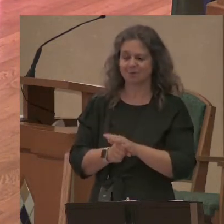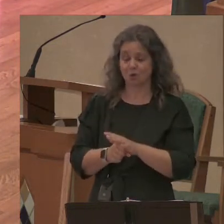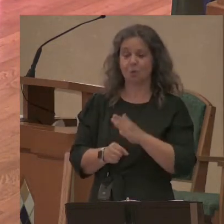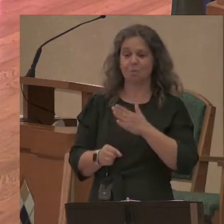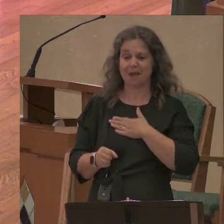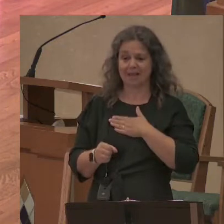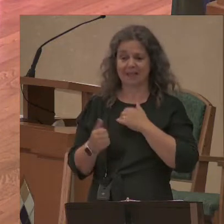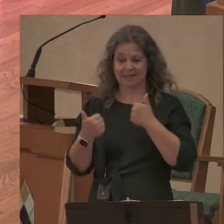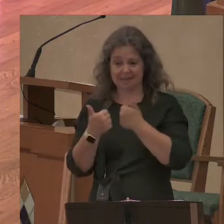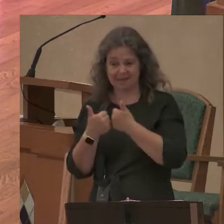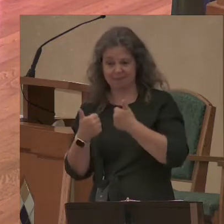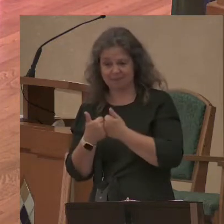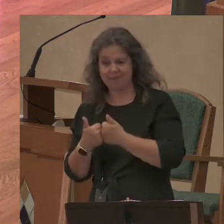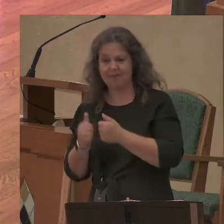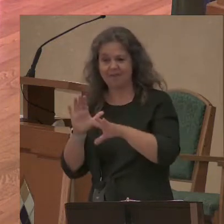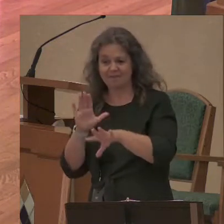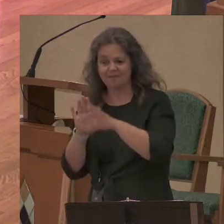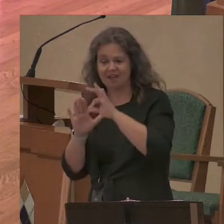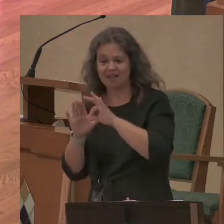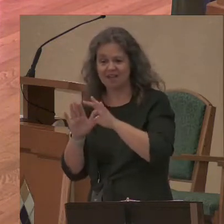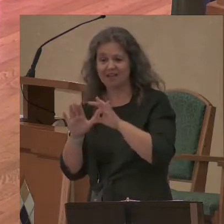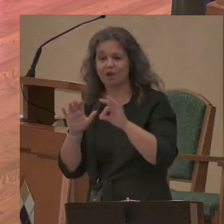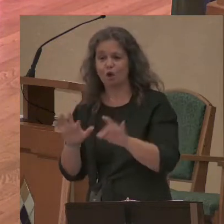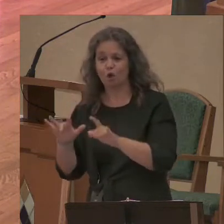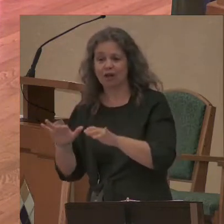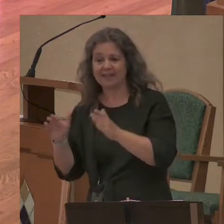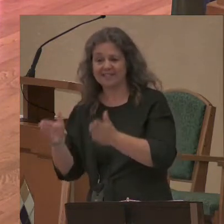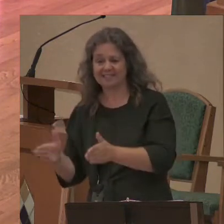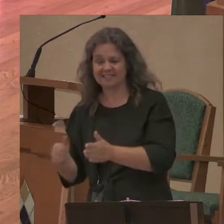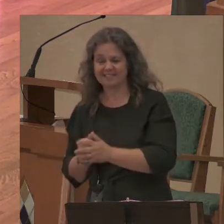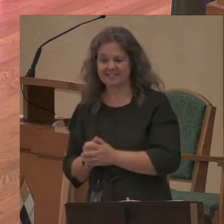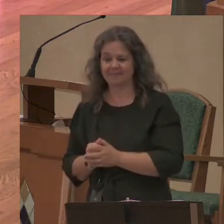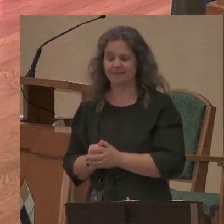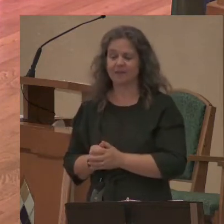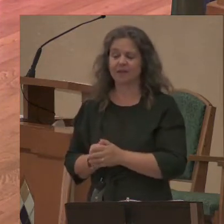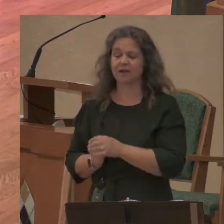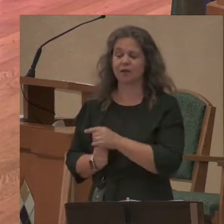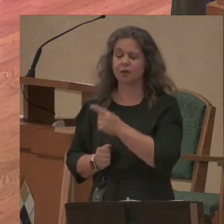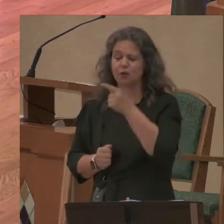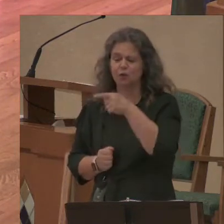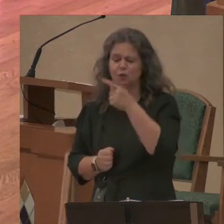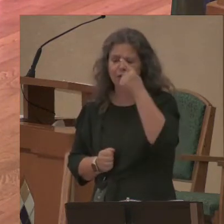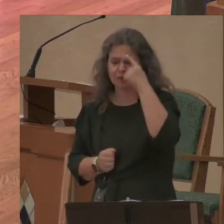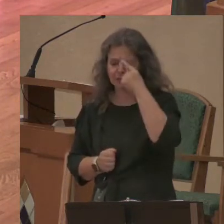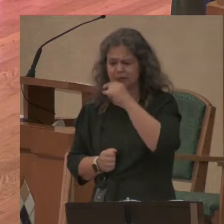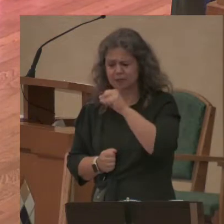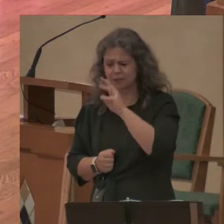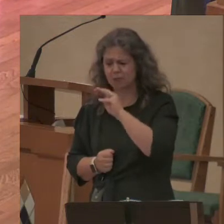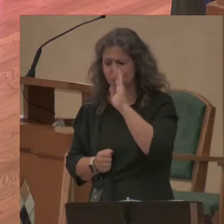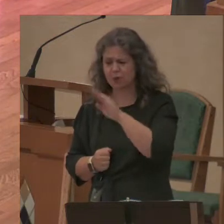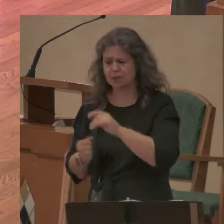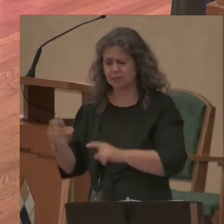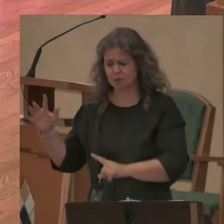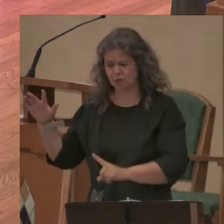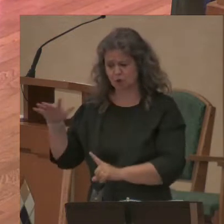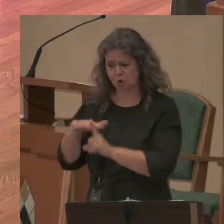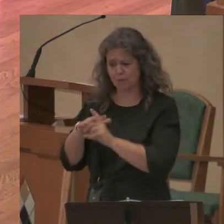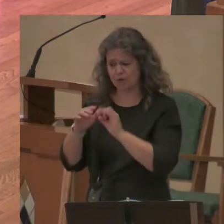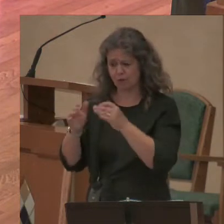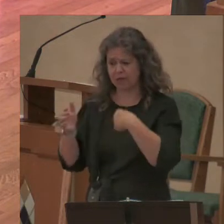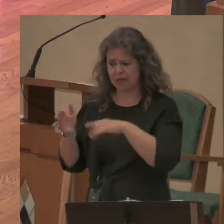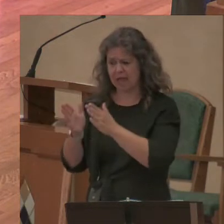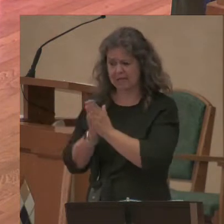Find the Organist, kind of reminds us of that. So do you think that Jim the organist would just show up if we asked him